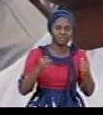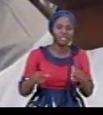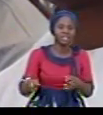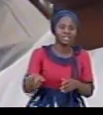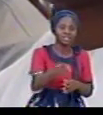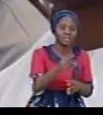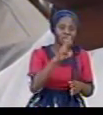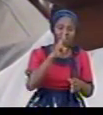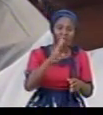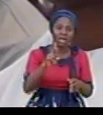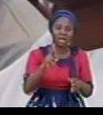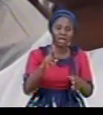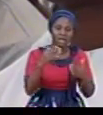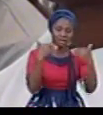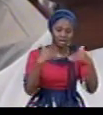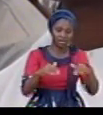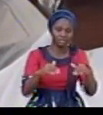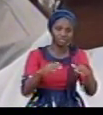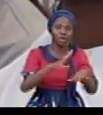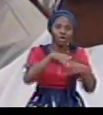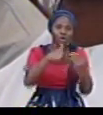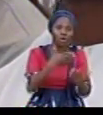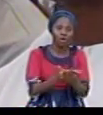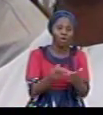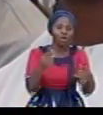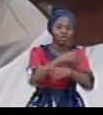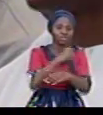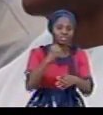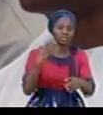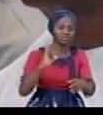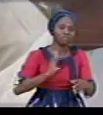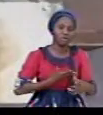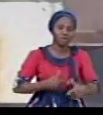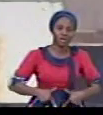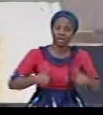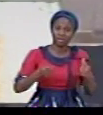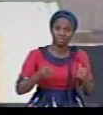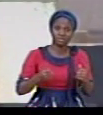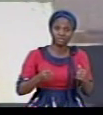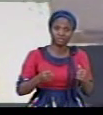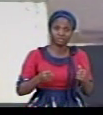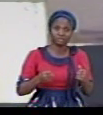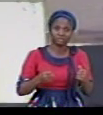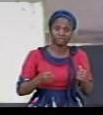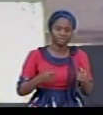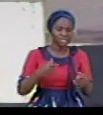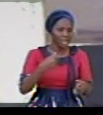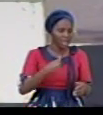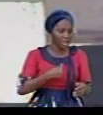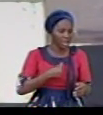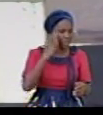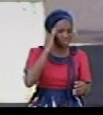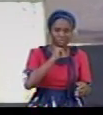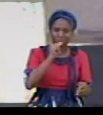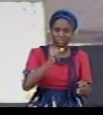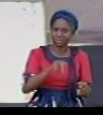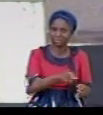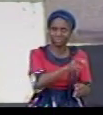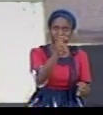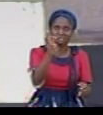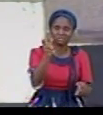limited all the days of our life. I'm not going to travel back from